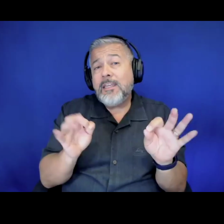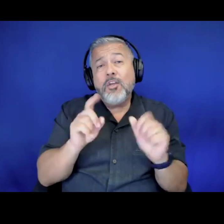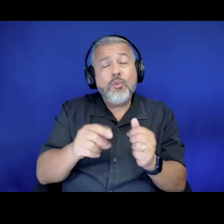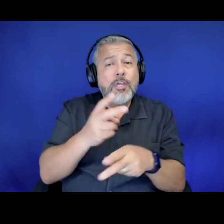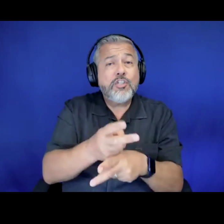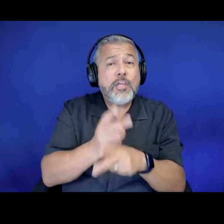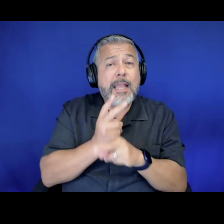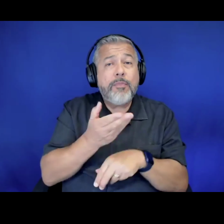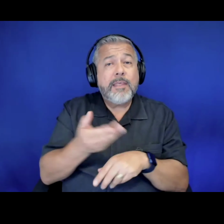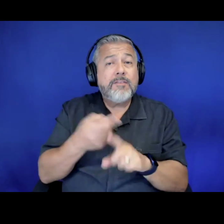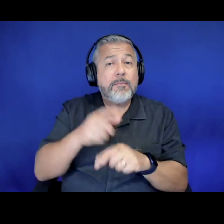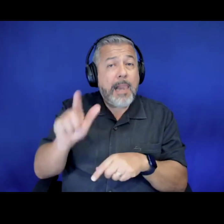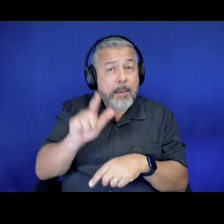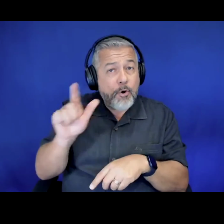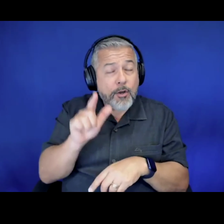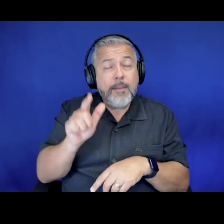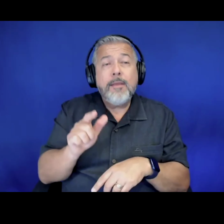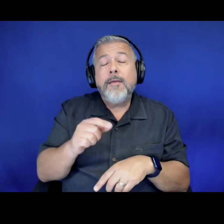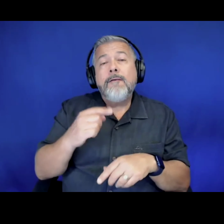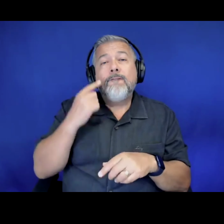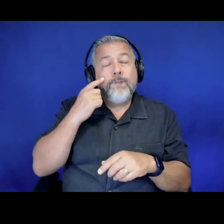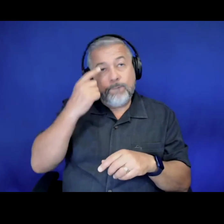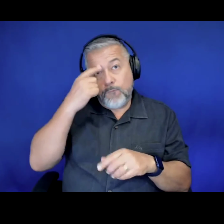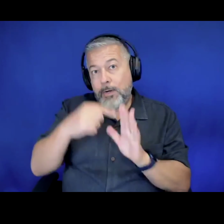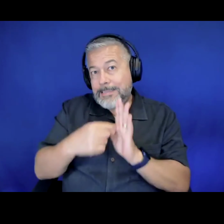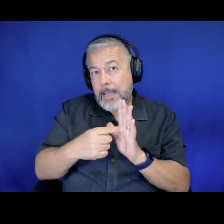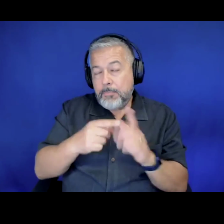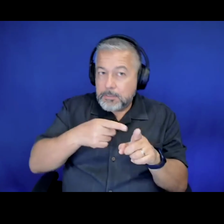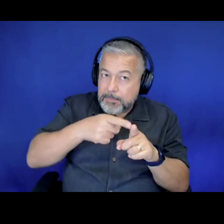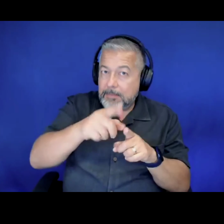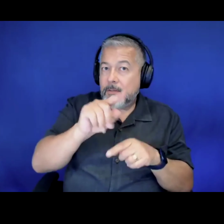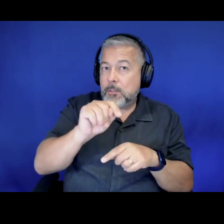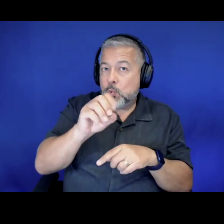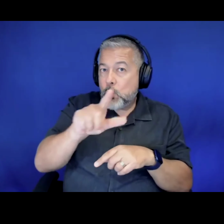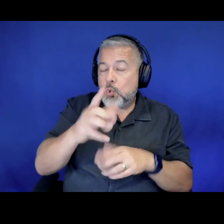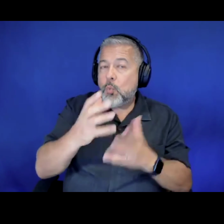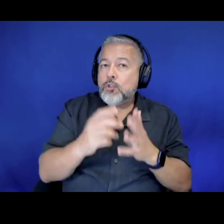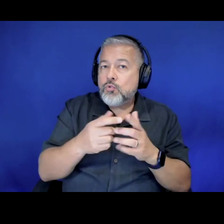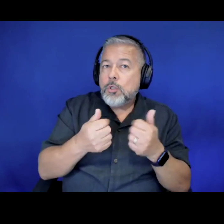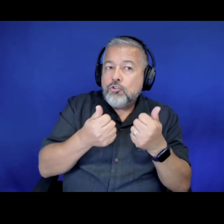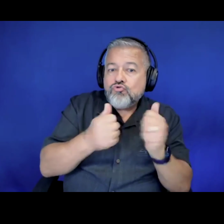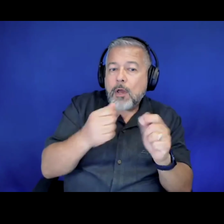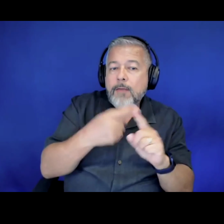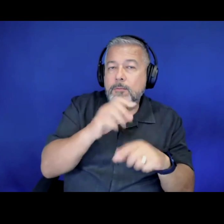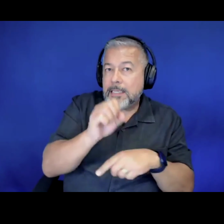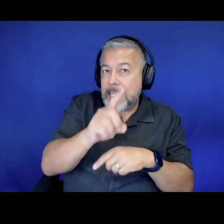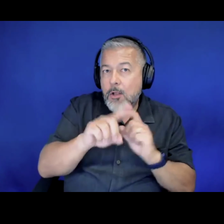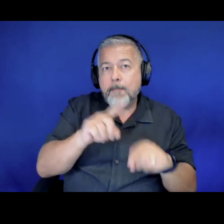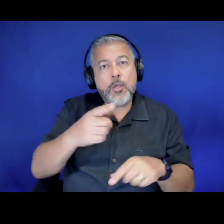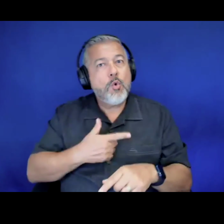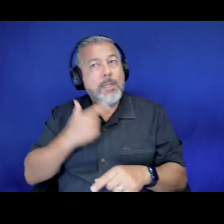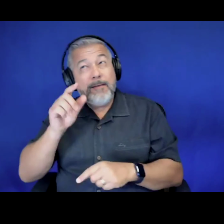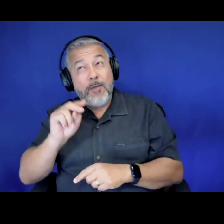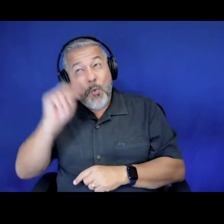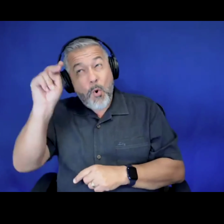the library. So let's say there is a specific tool that you're wanting to check out from San Diego, but you live up in Eureka.